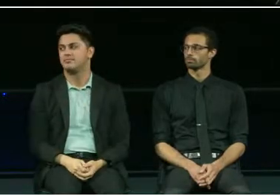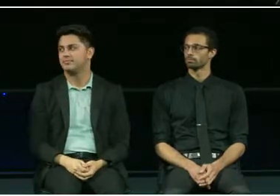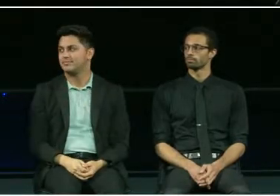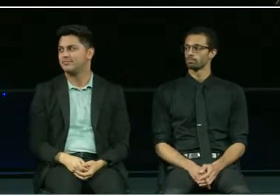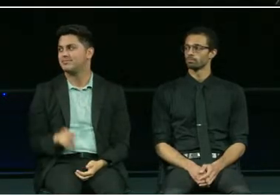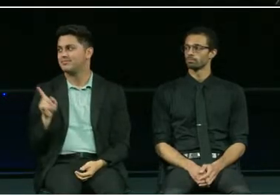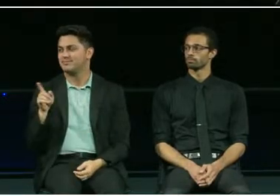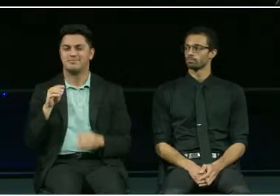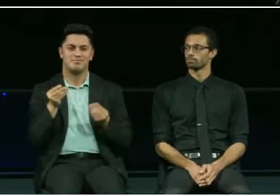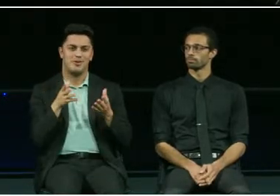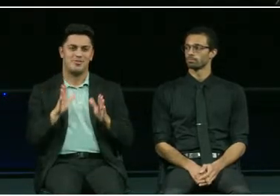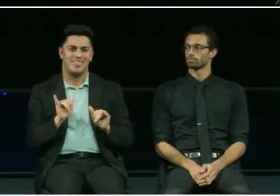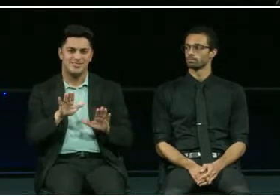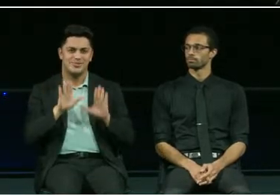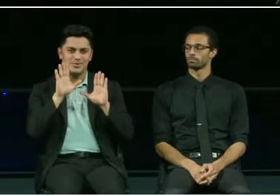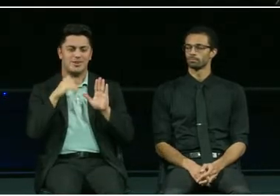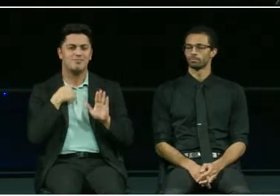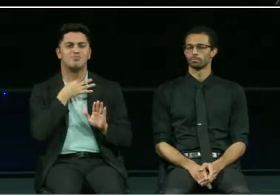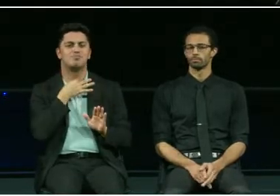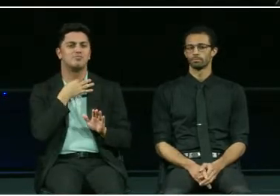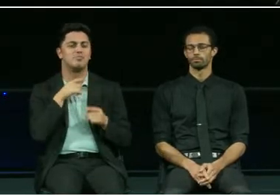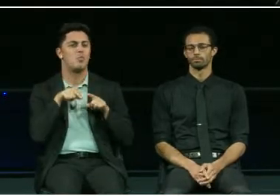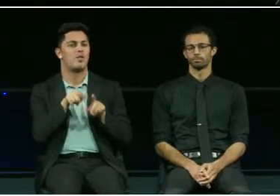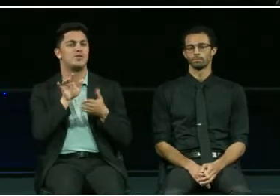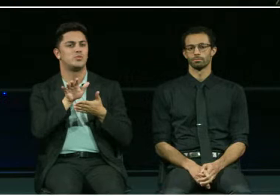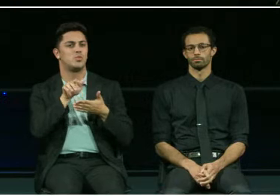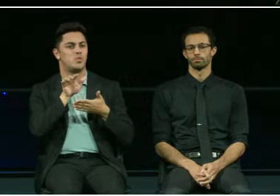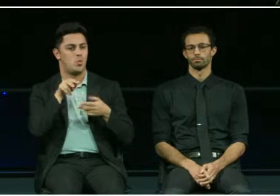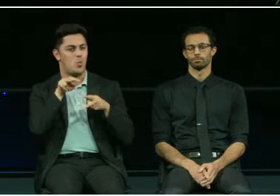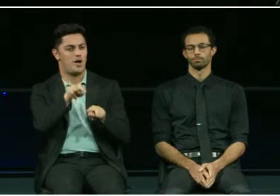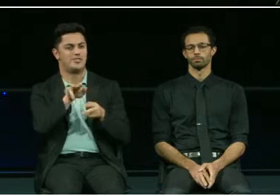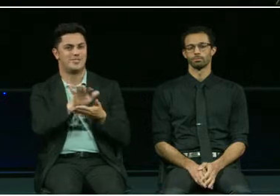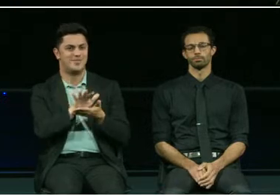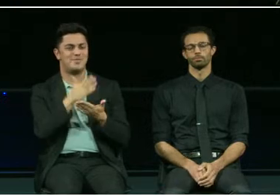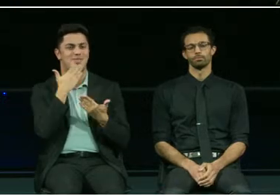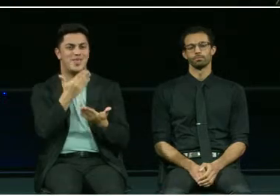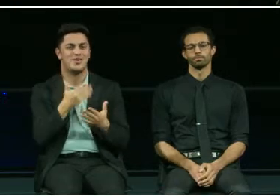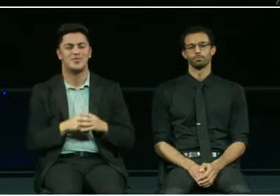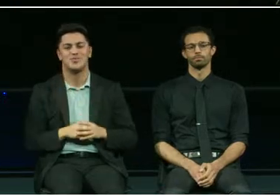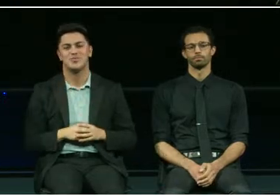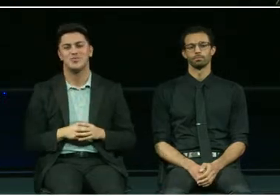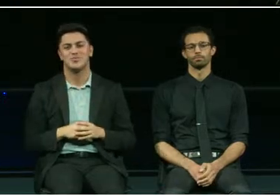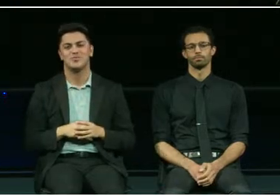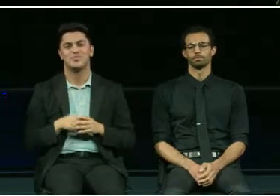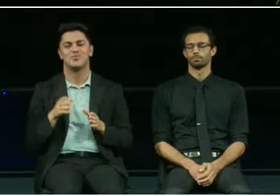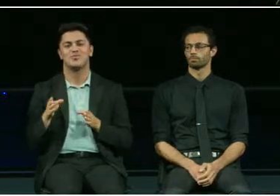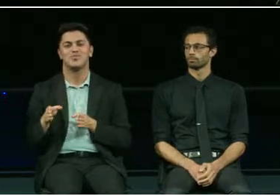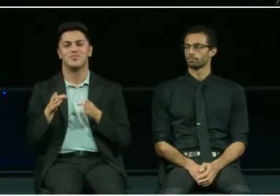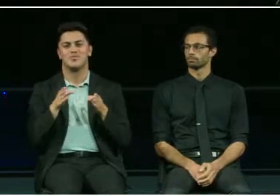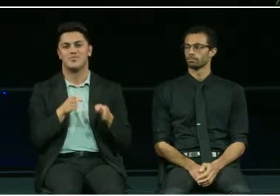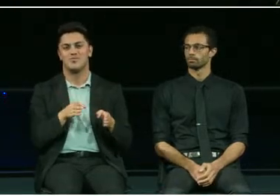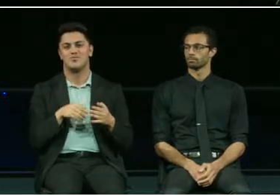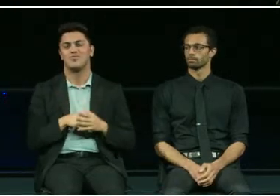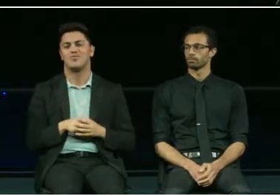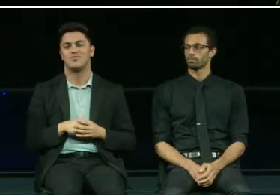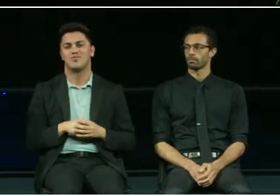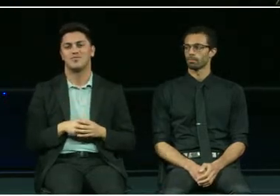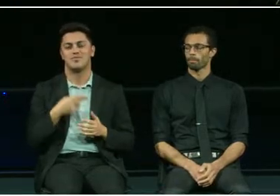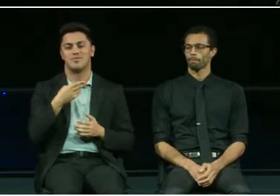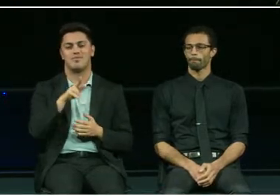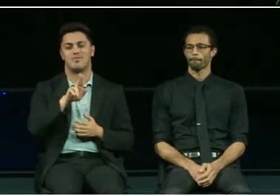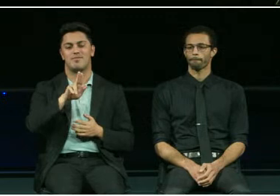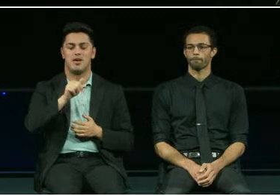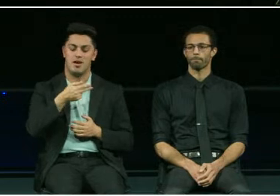Yeah, oh, that's great. Yeah, I was wondering that as I was watching the film. Thank you so much. And to move to a haul